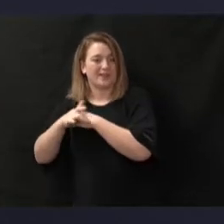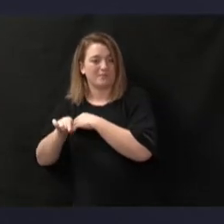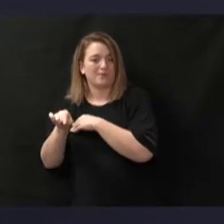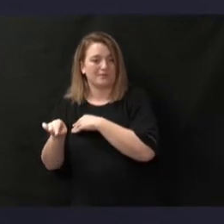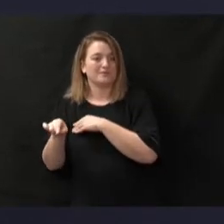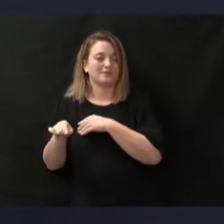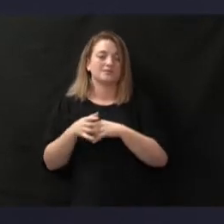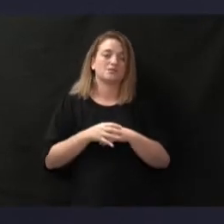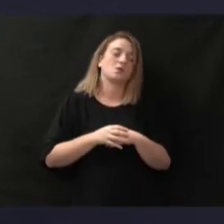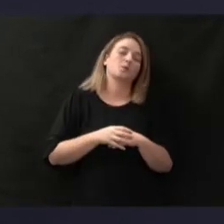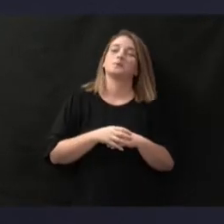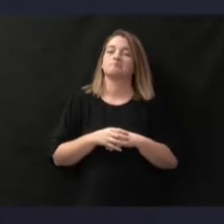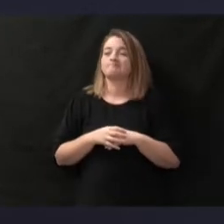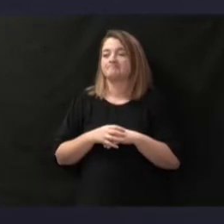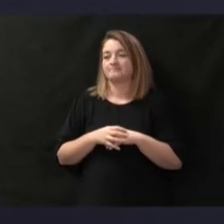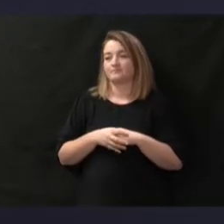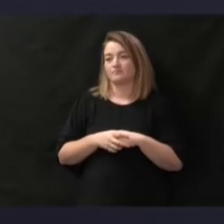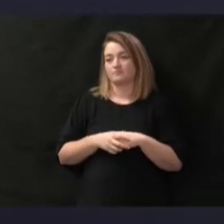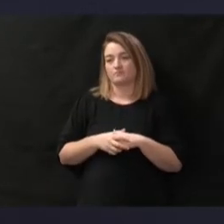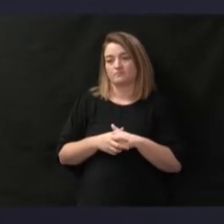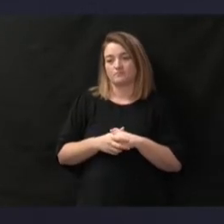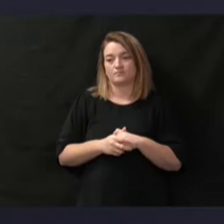that you can use.